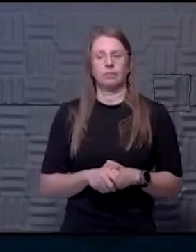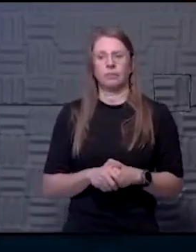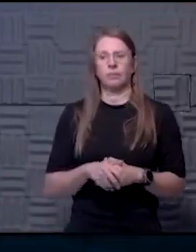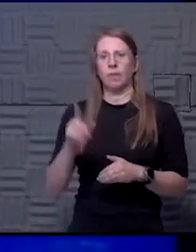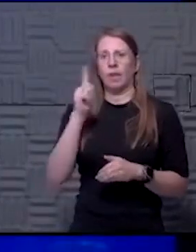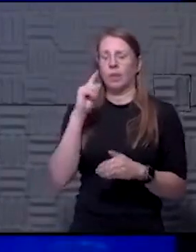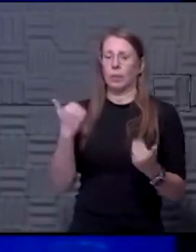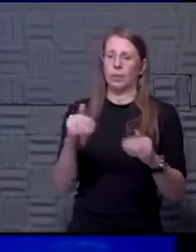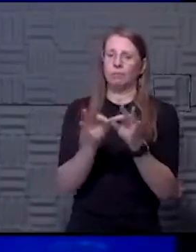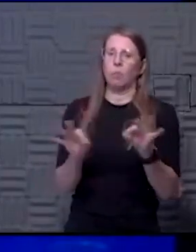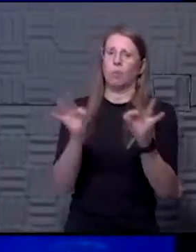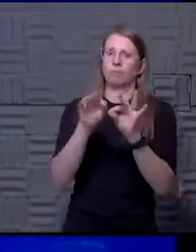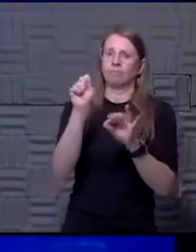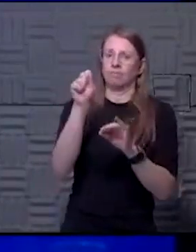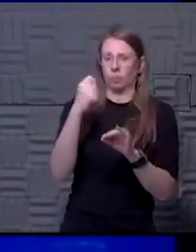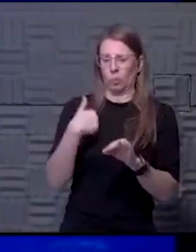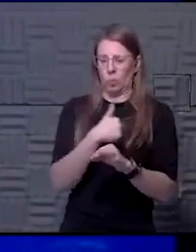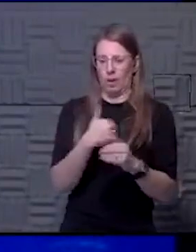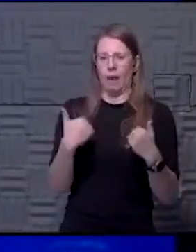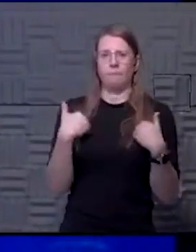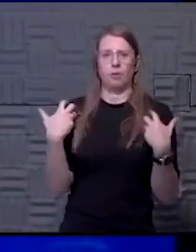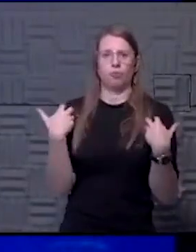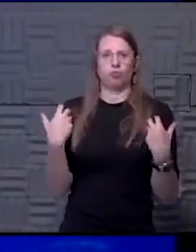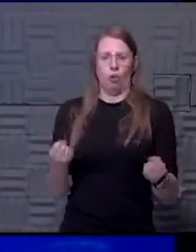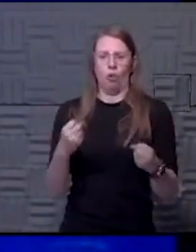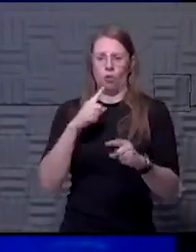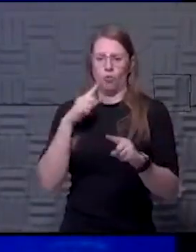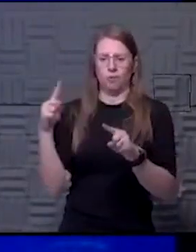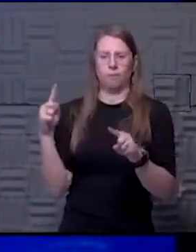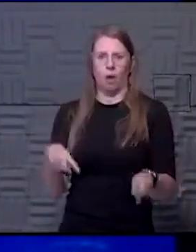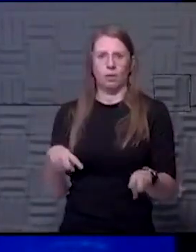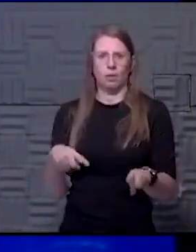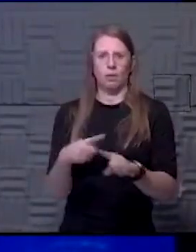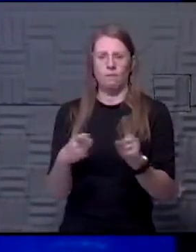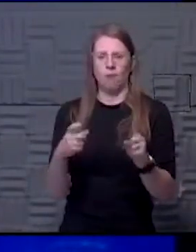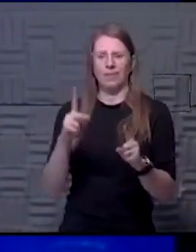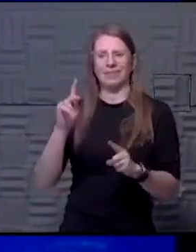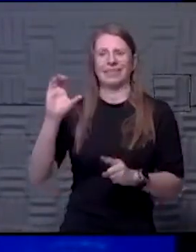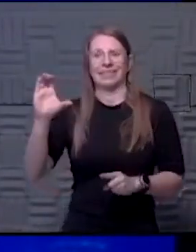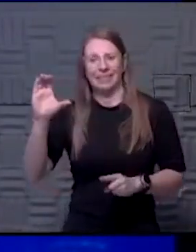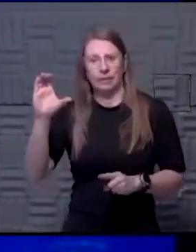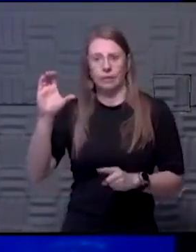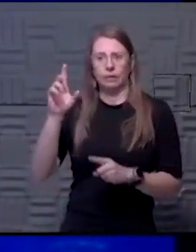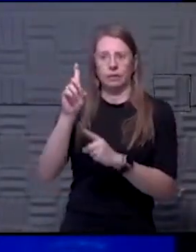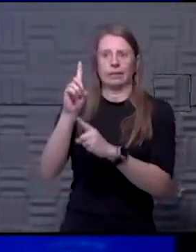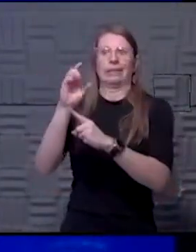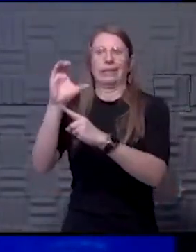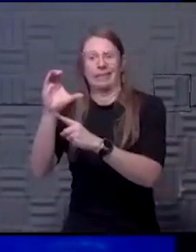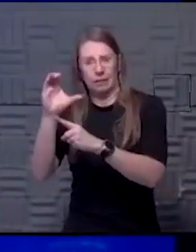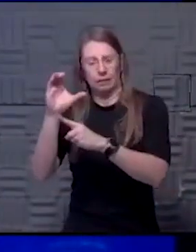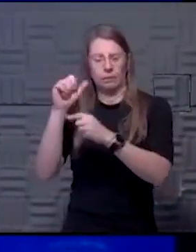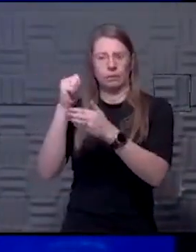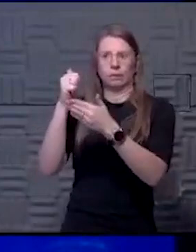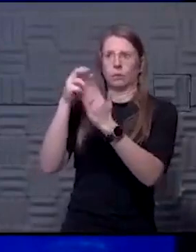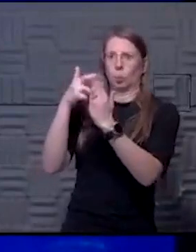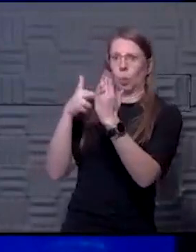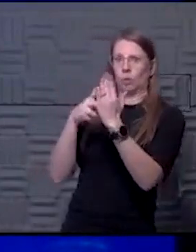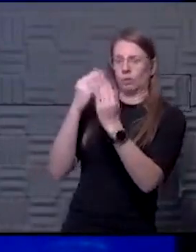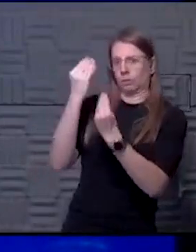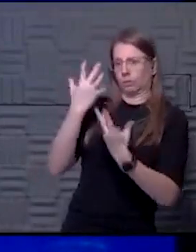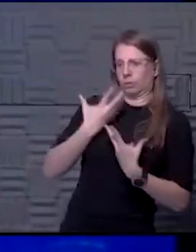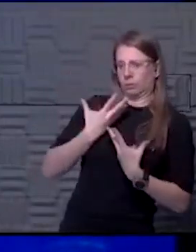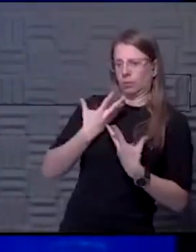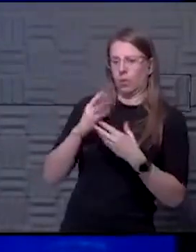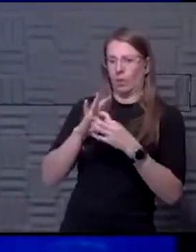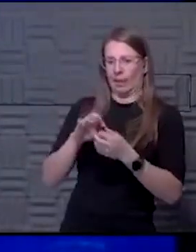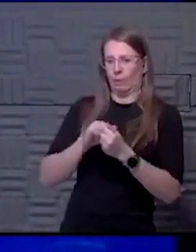is incredibly important that we have a stronger response coming out of D.C. to help us know what the rules are around that,